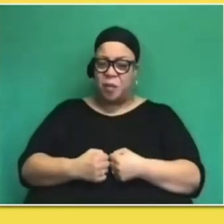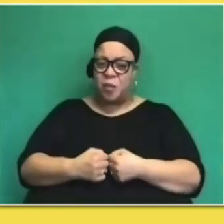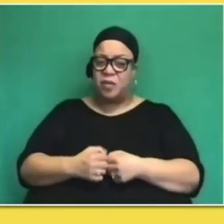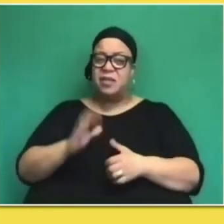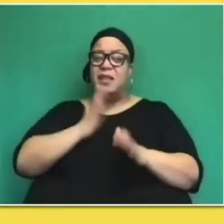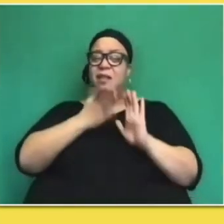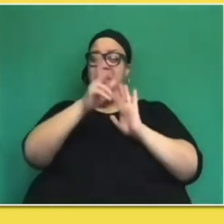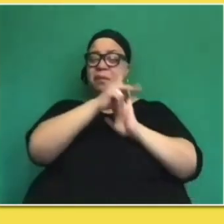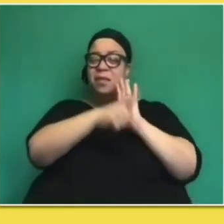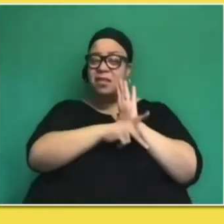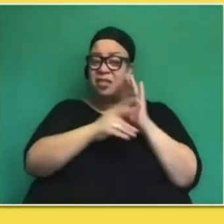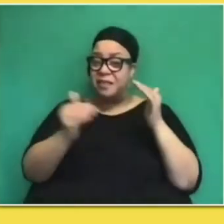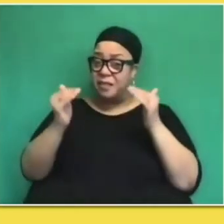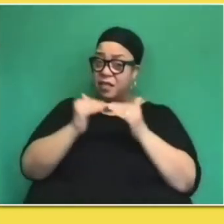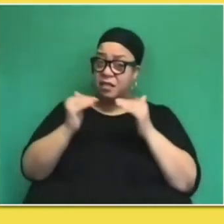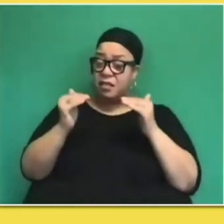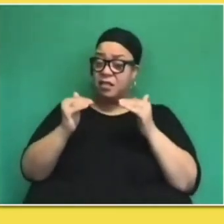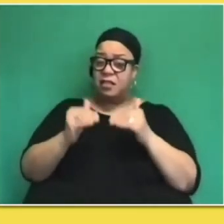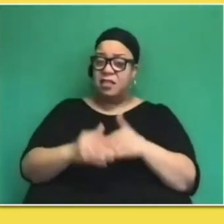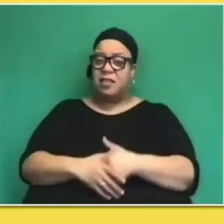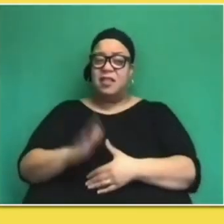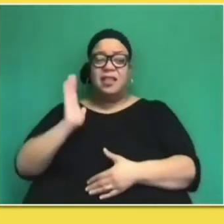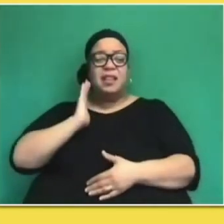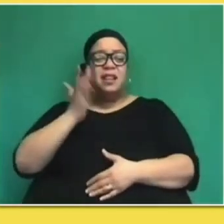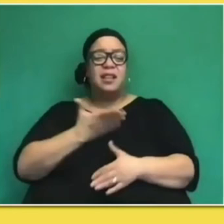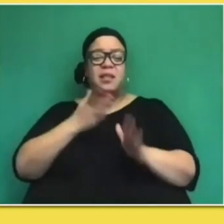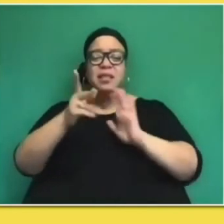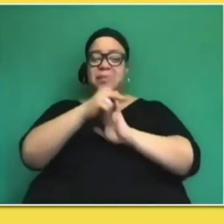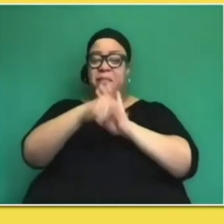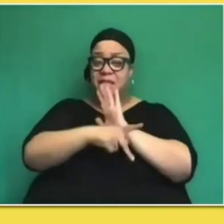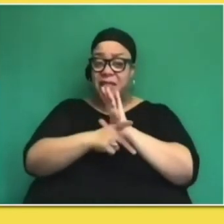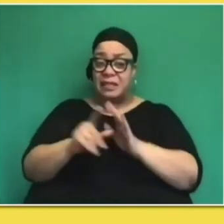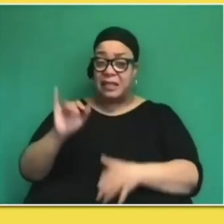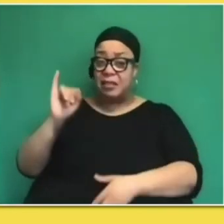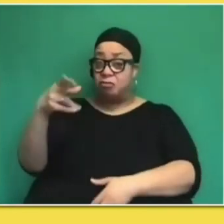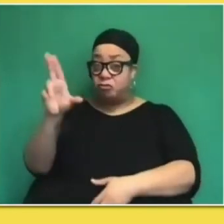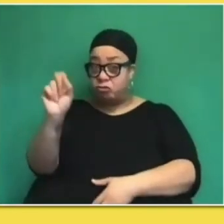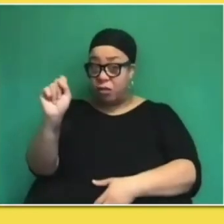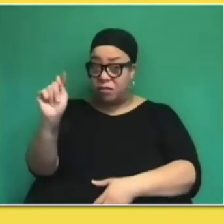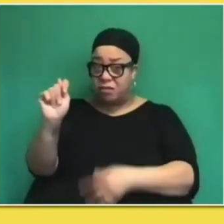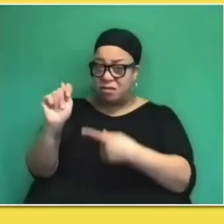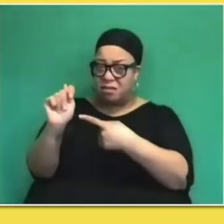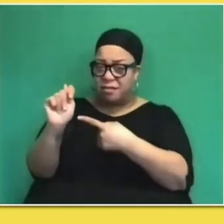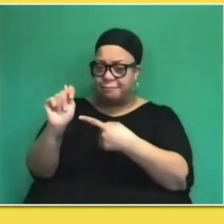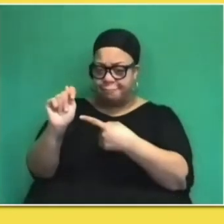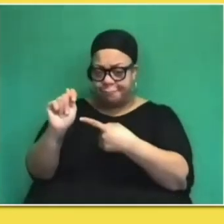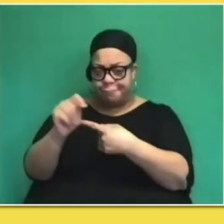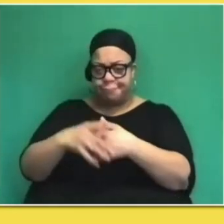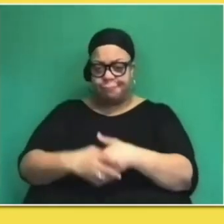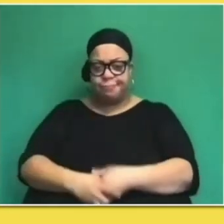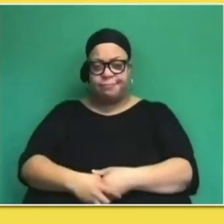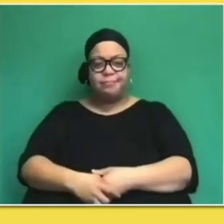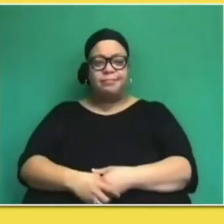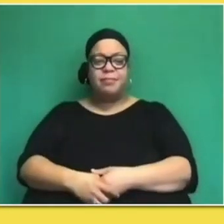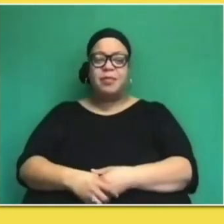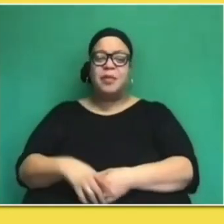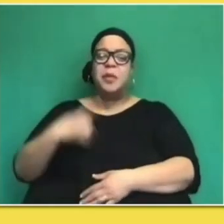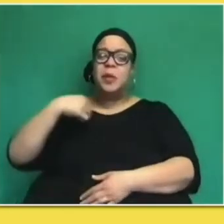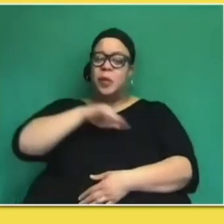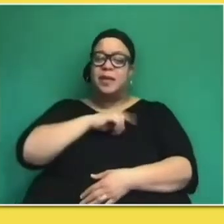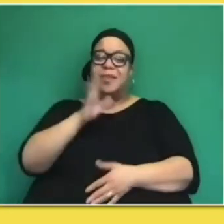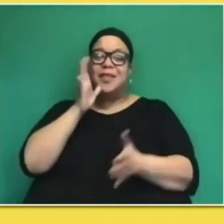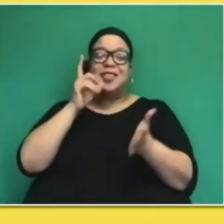roadside, but that will just be an initial act. One day we must come to see that the whole Jericho role must